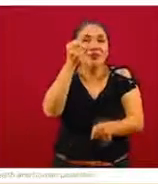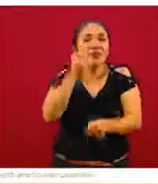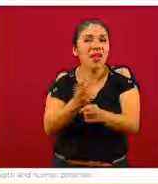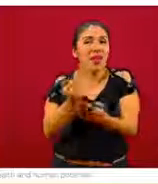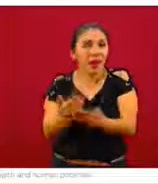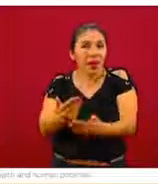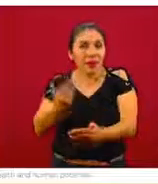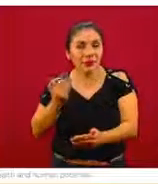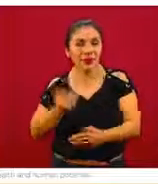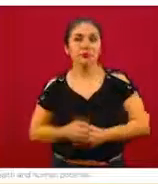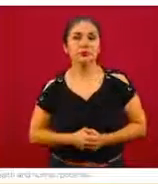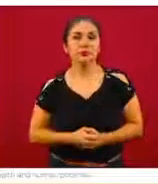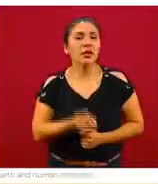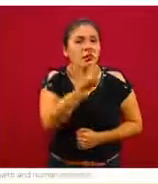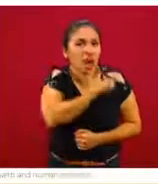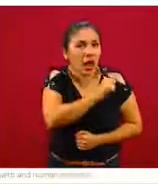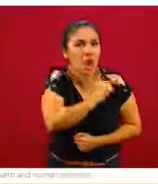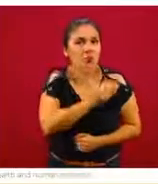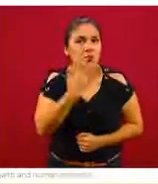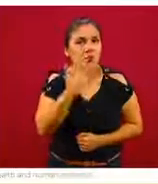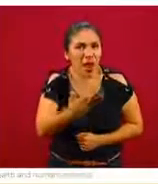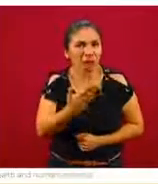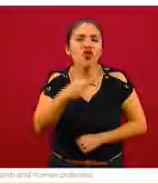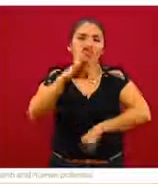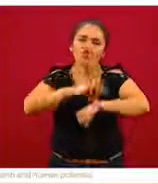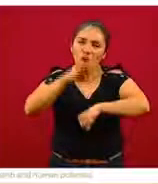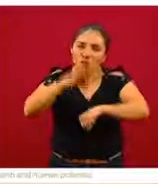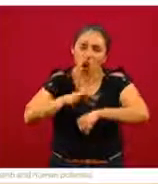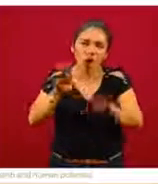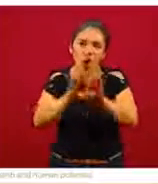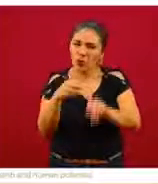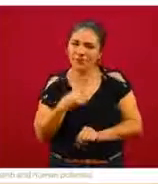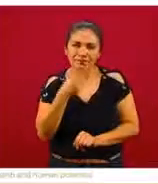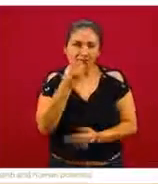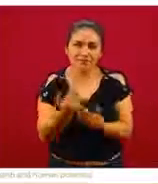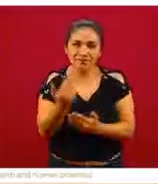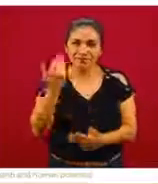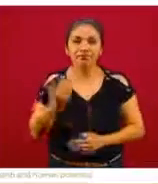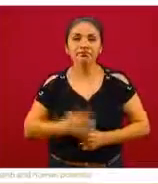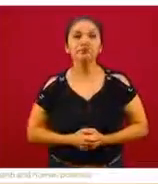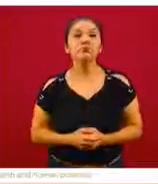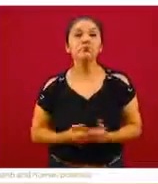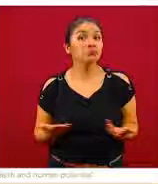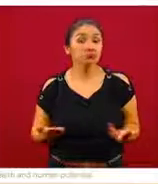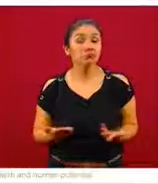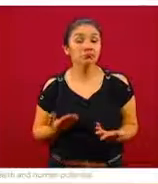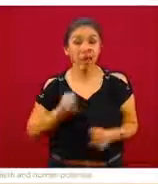Learning opportunities in early childhood, good health services, as we just said.